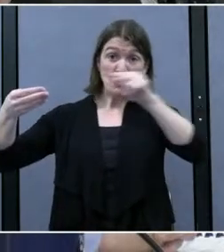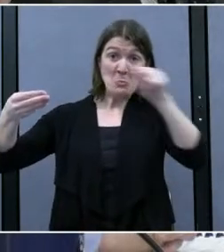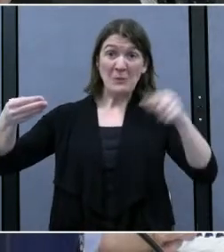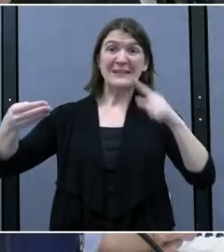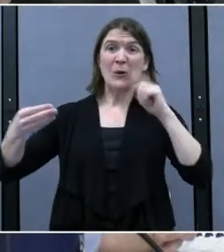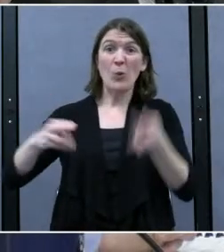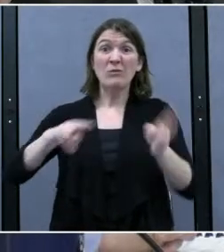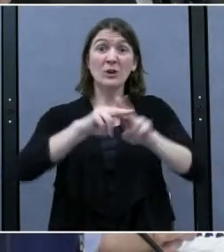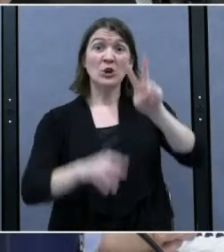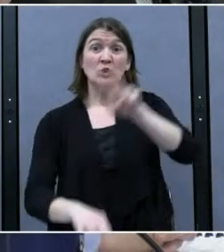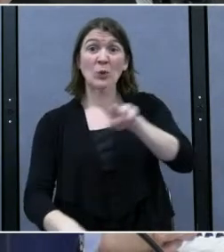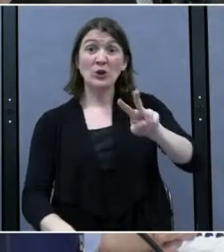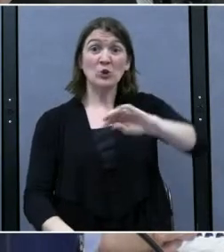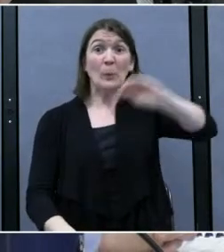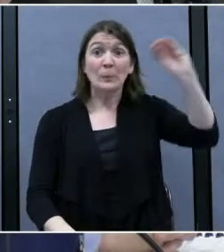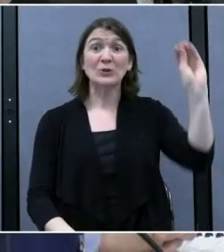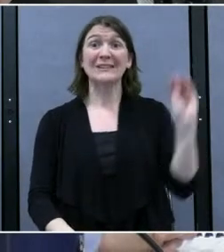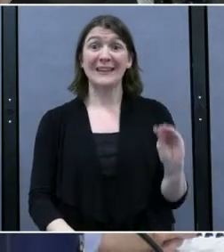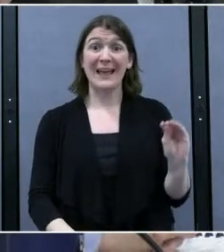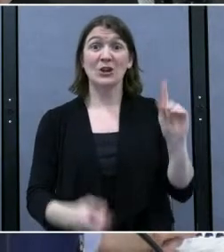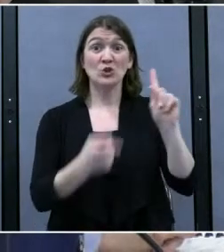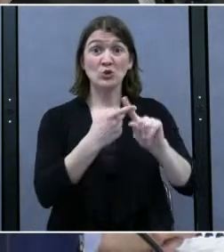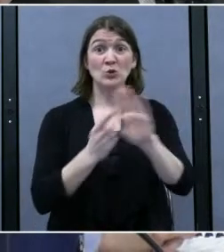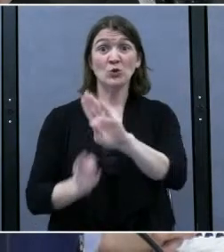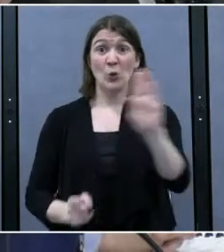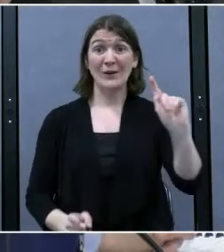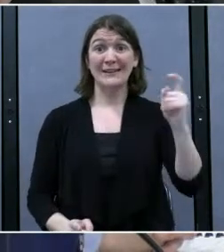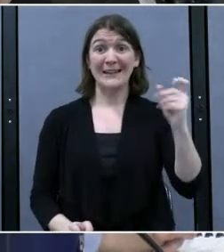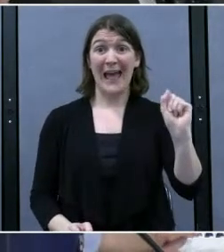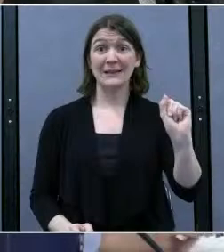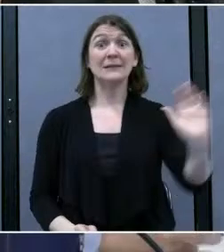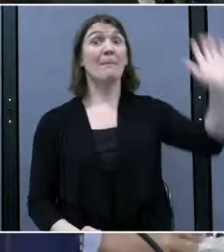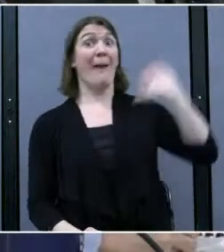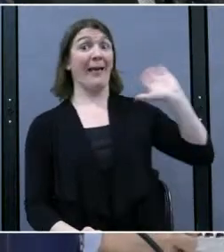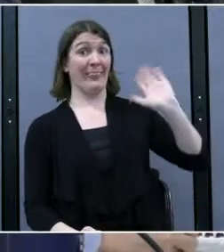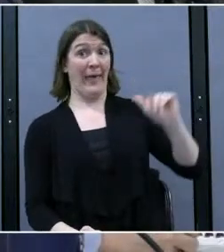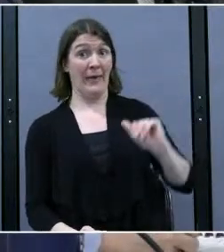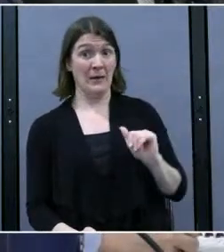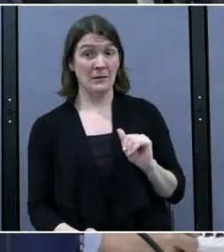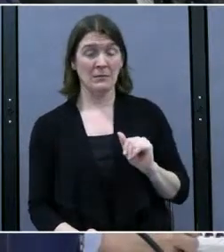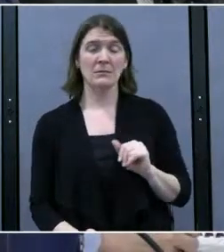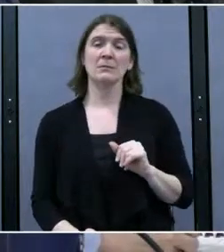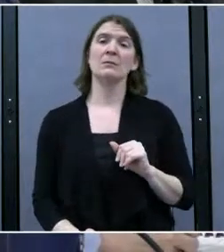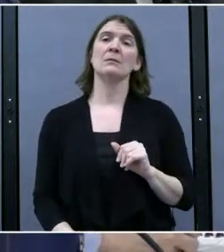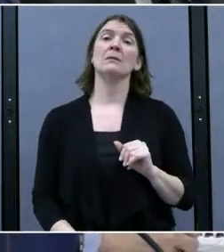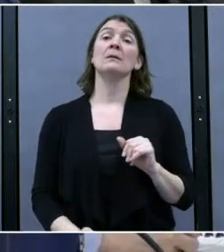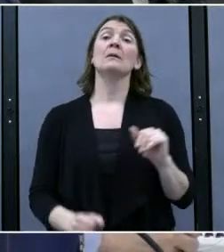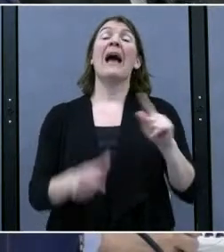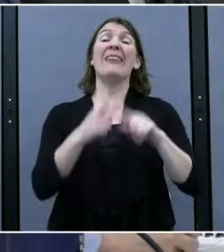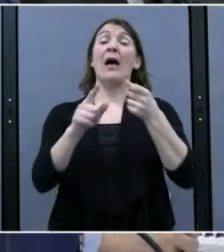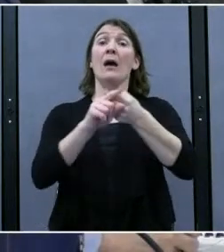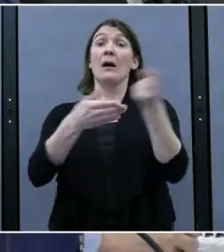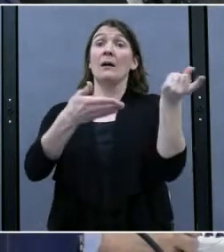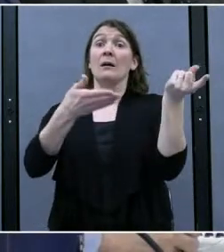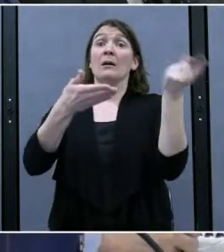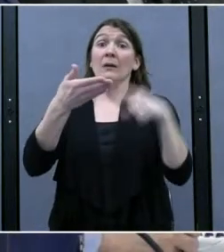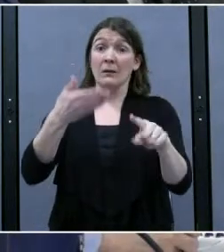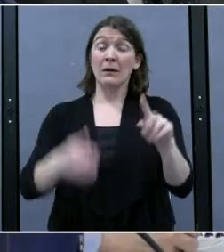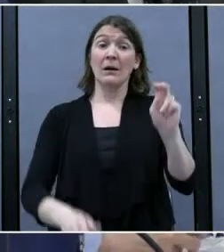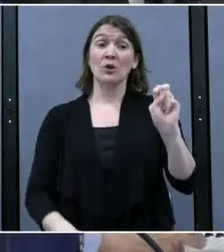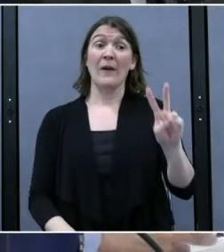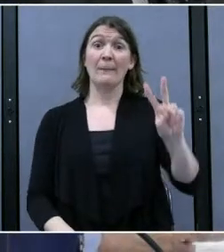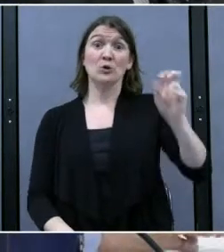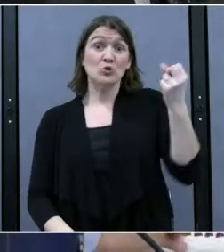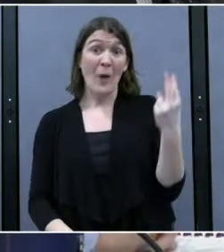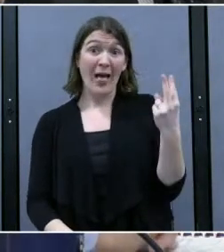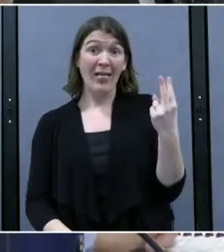of 22% to property taxes at that time. A week later, on the 12th, there was a